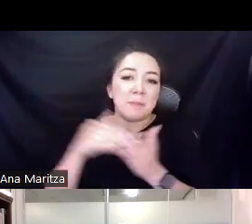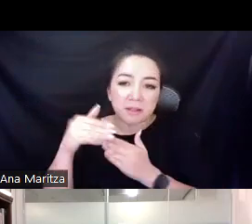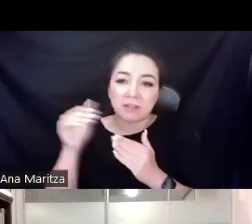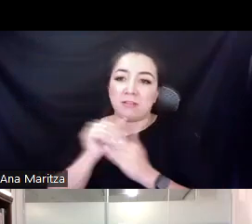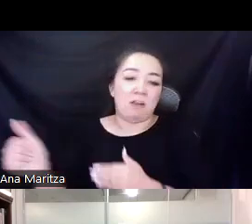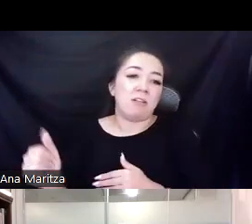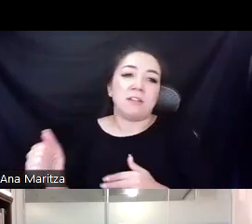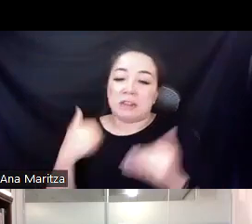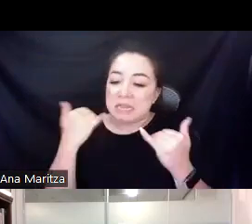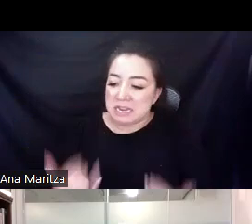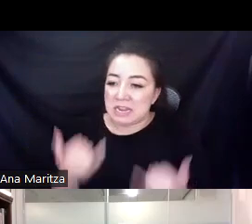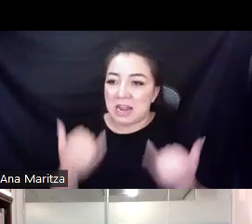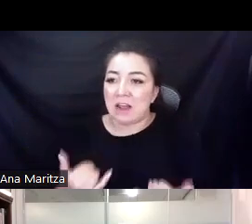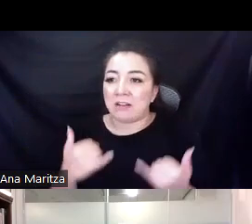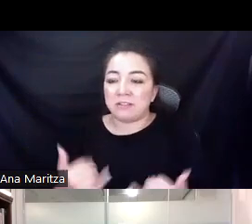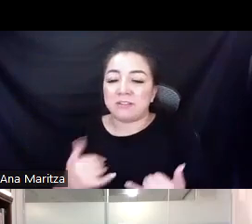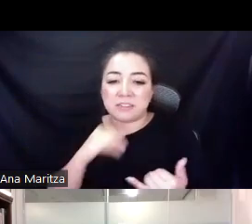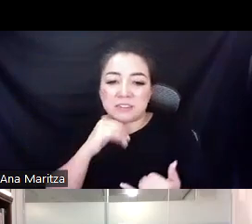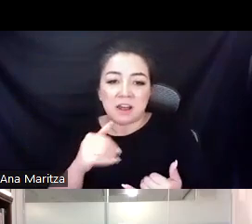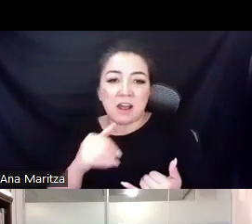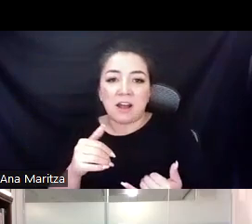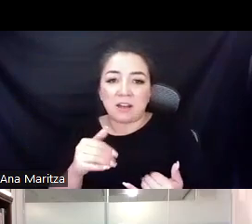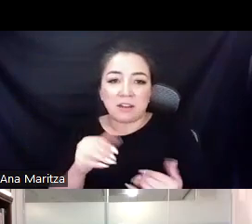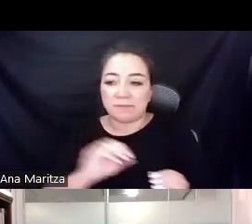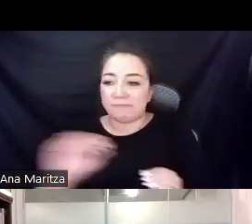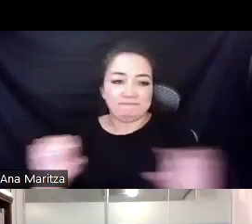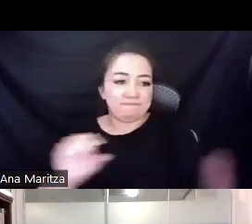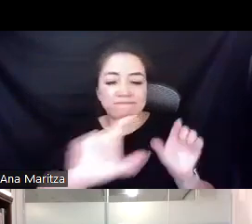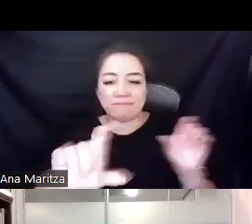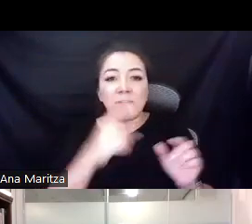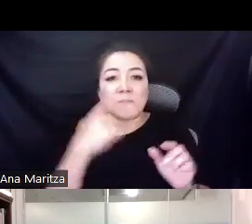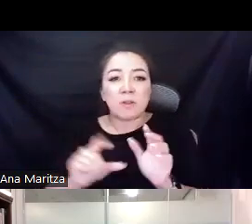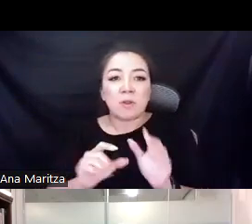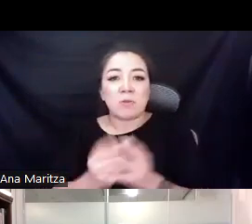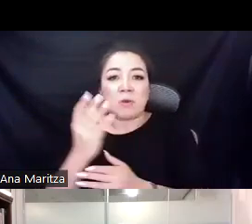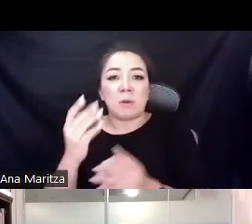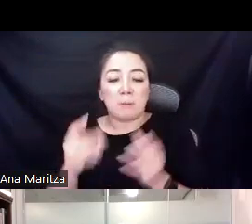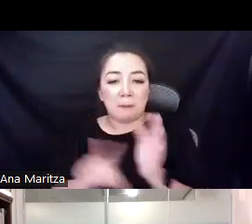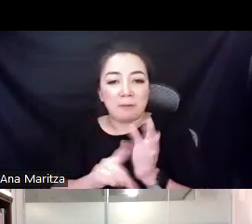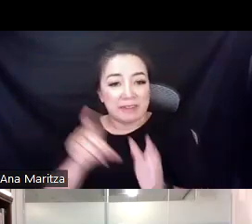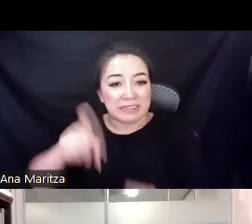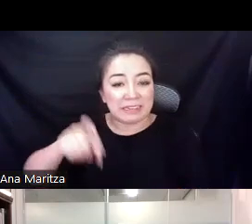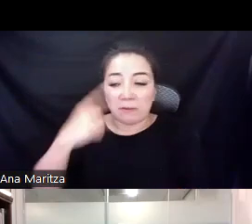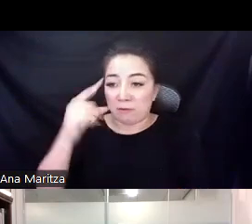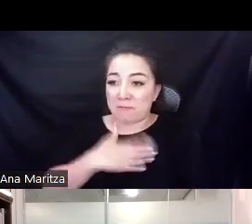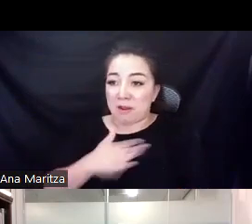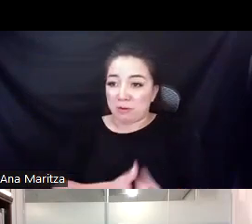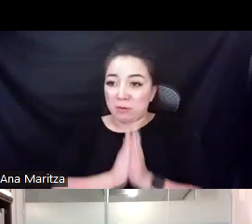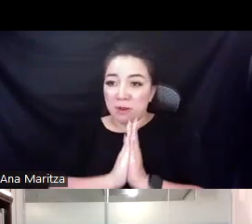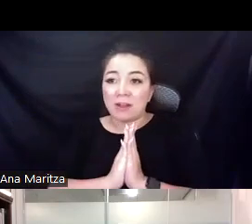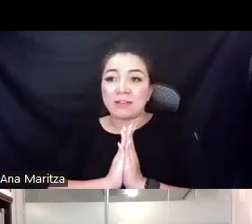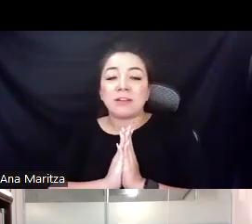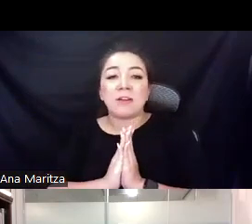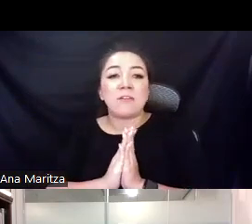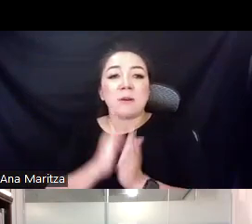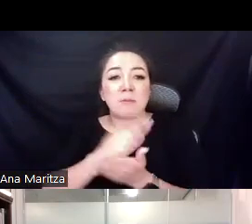are now not going to go anywhere for the growing population of need. And so my request is for a budget